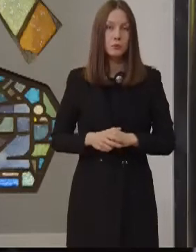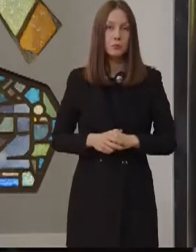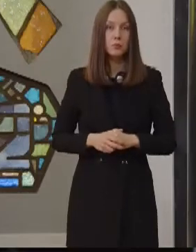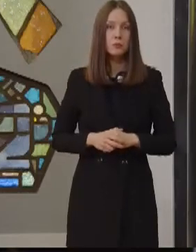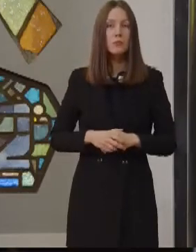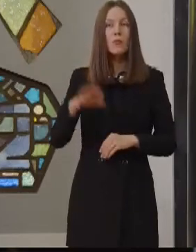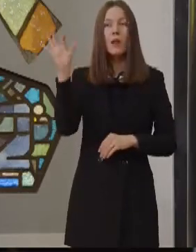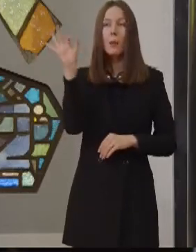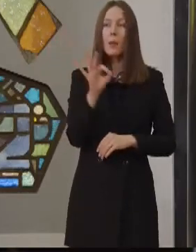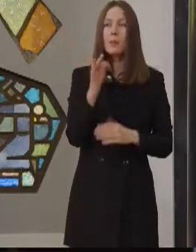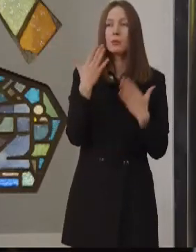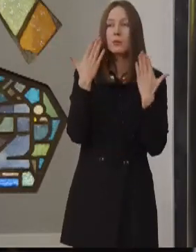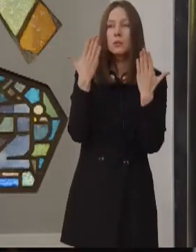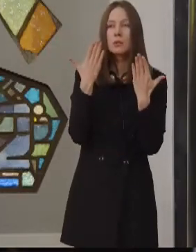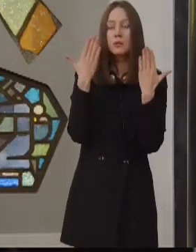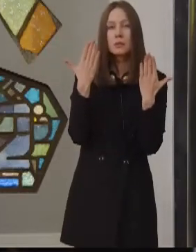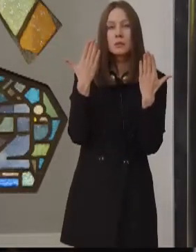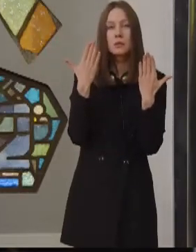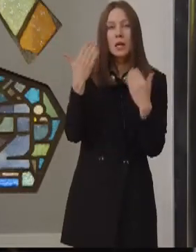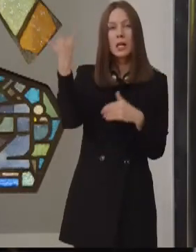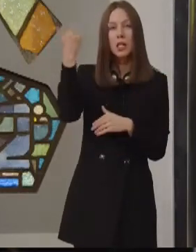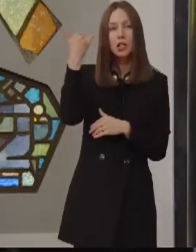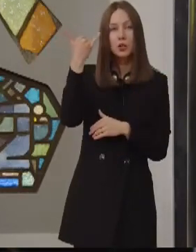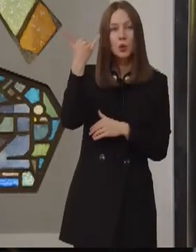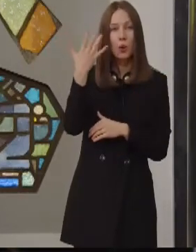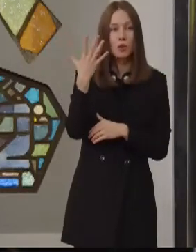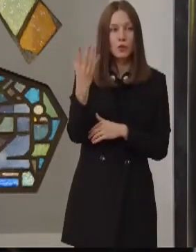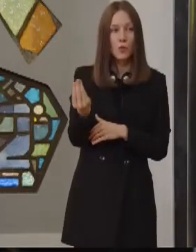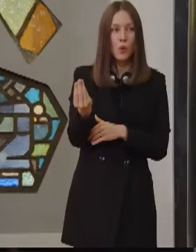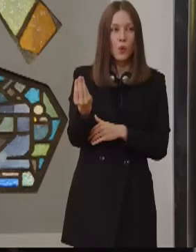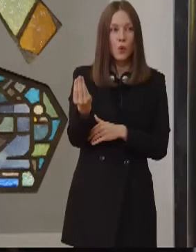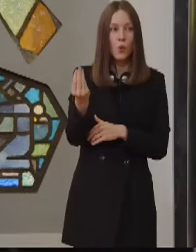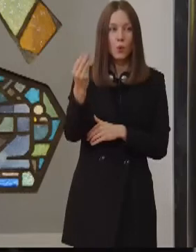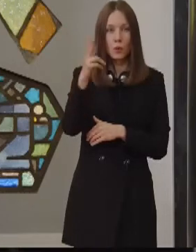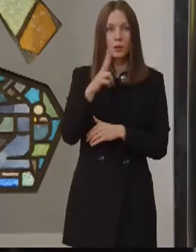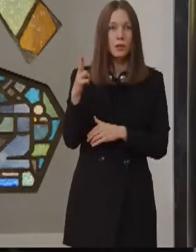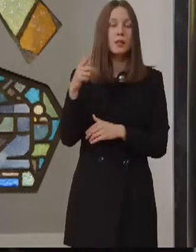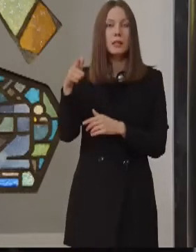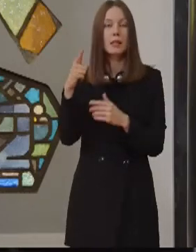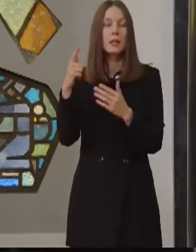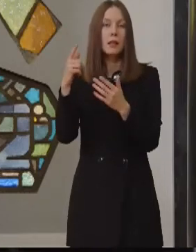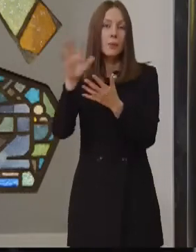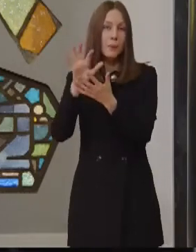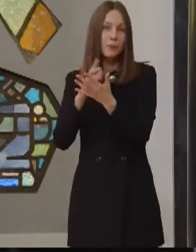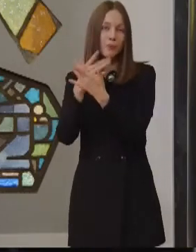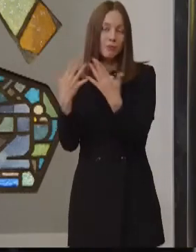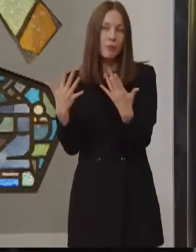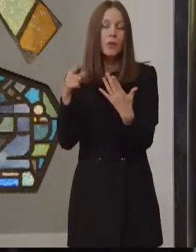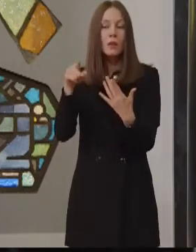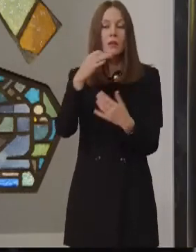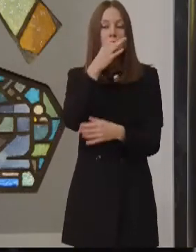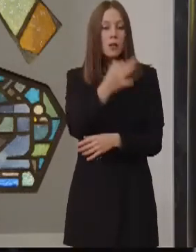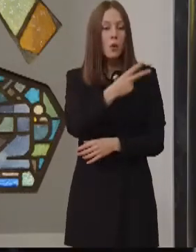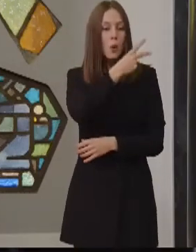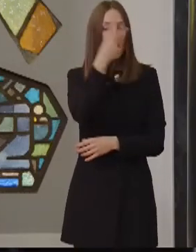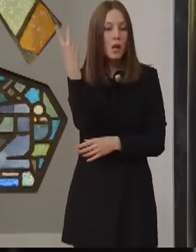to increasing our population too. I sometimes read some Christian